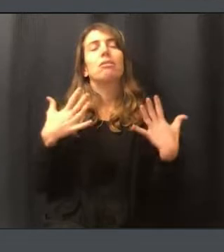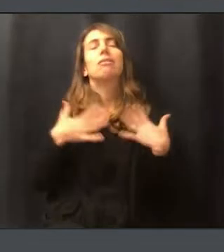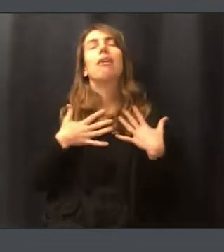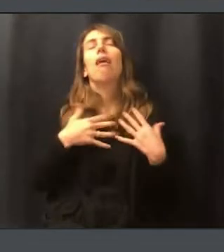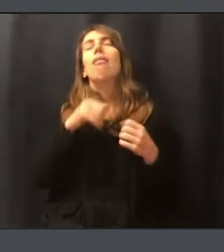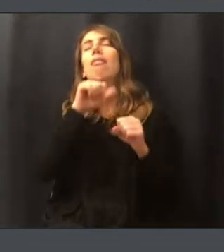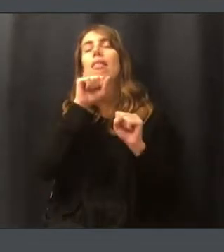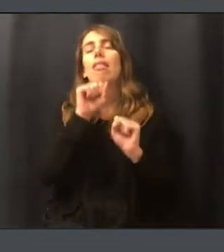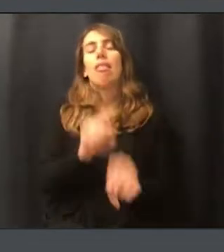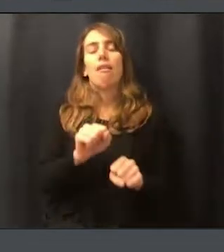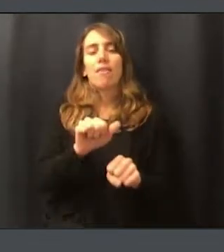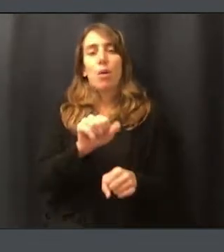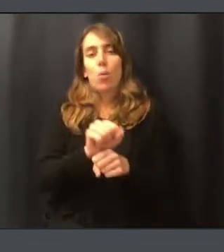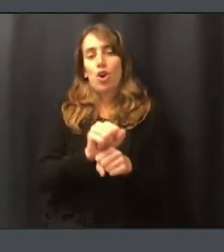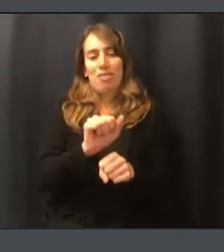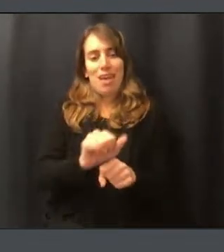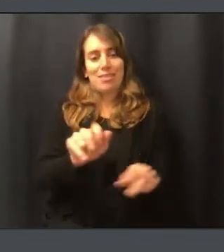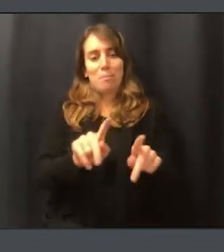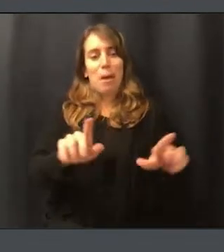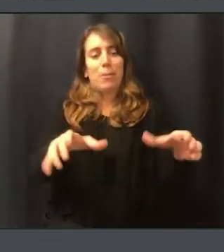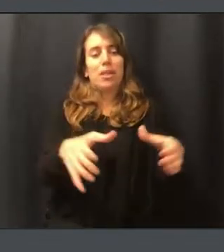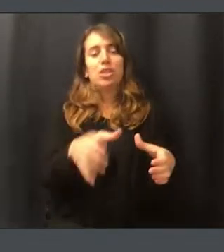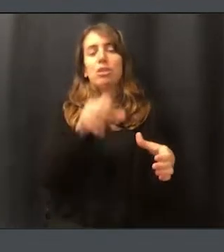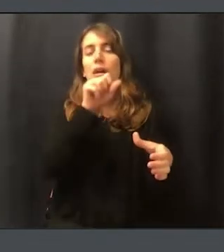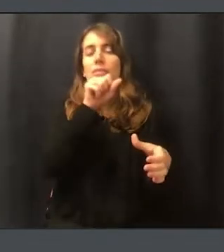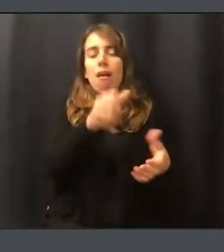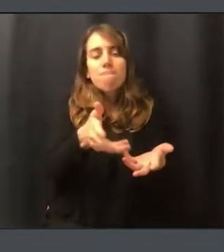it, right? This is the population I love to work with.